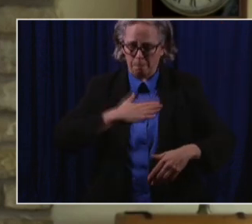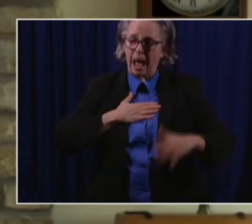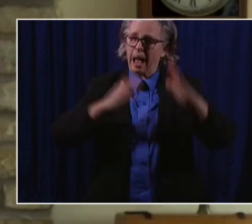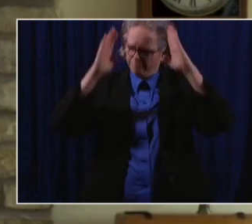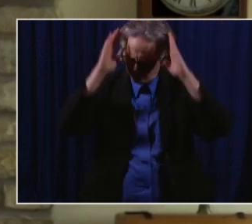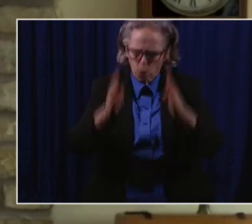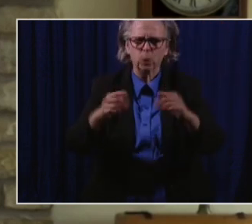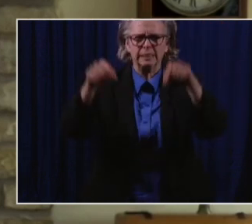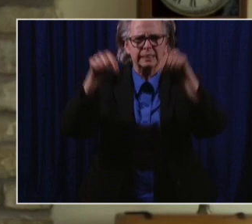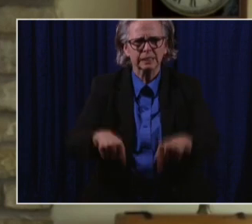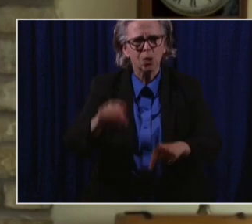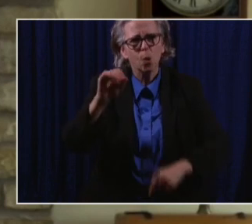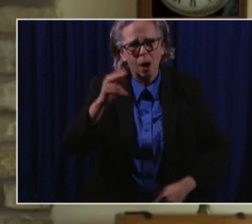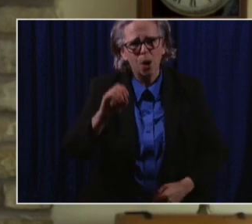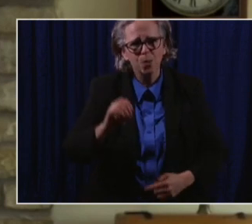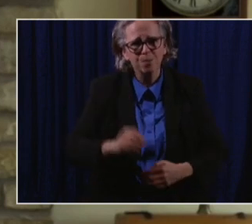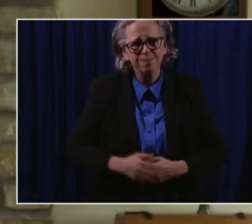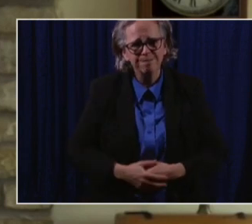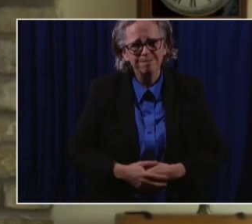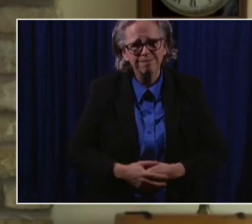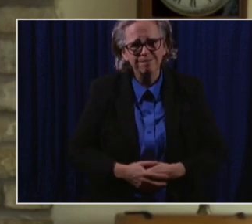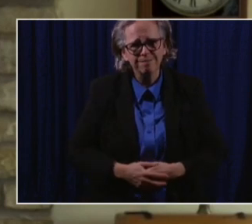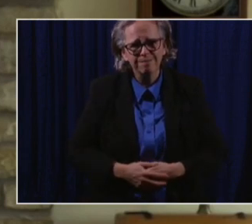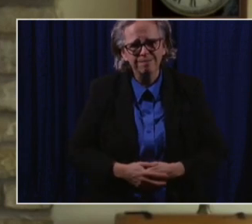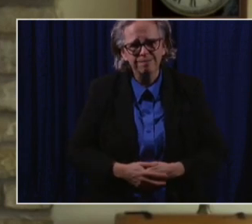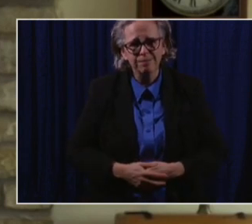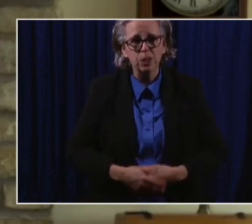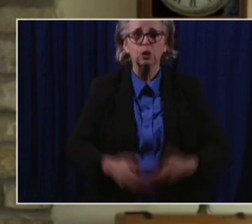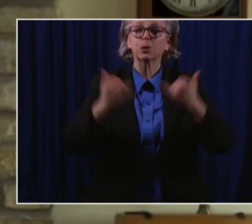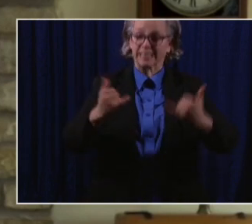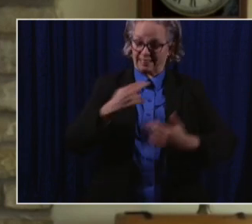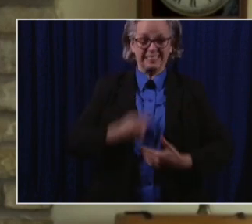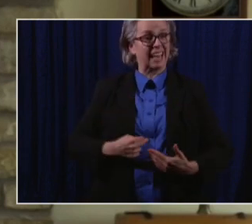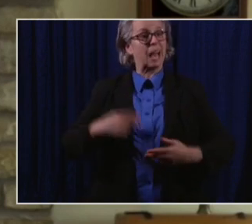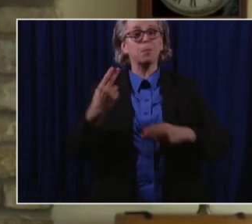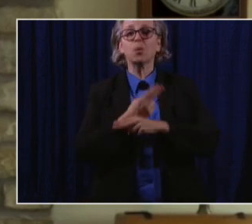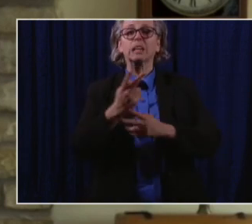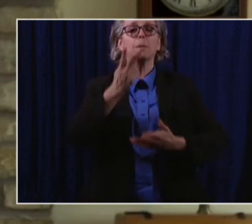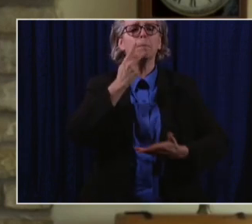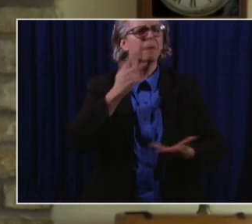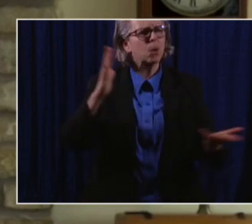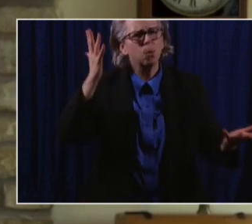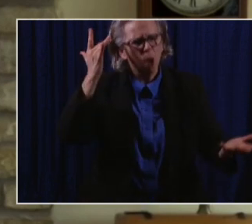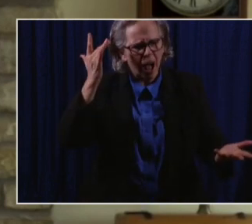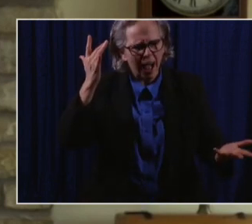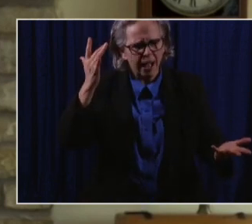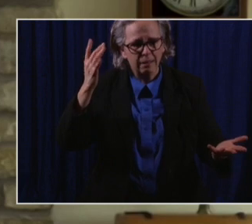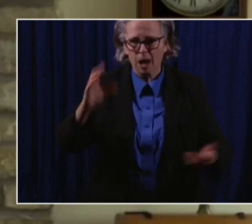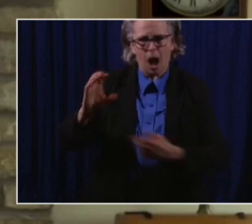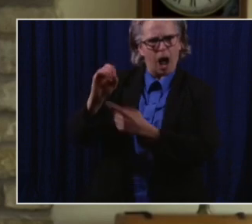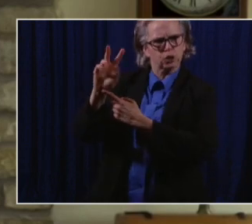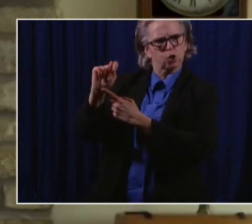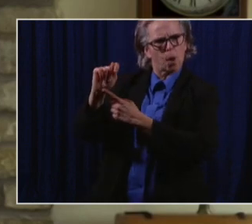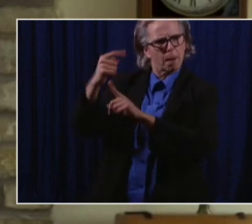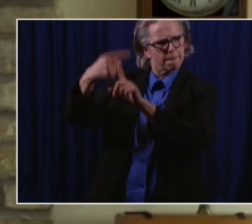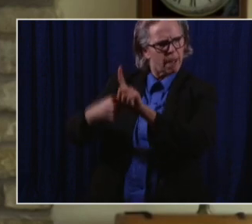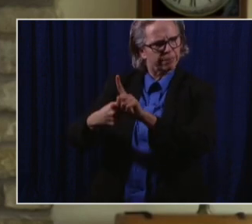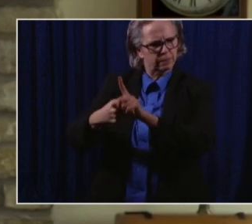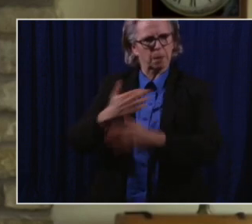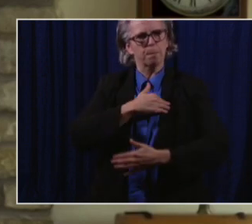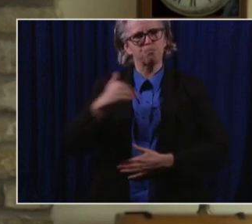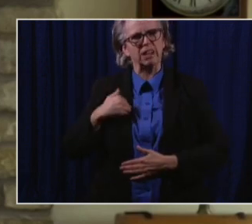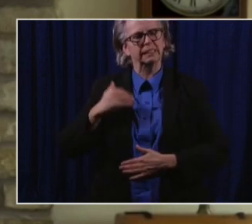Today I'm wearing a pink tie to acknowledge October as Breast Cancer Awareness Month. 1 in